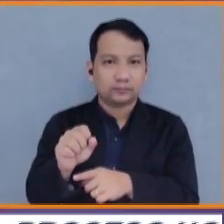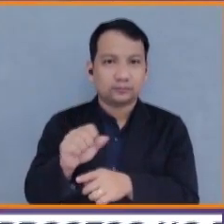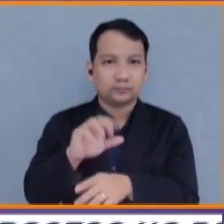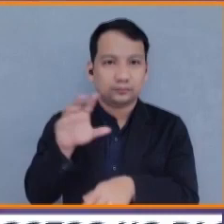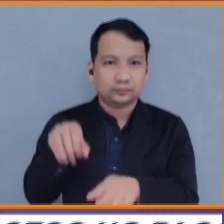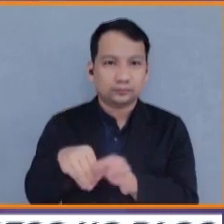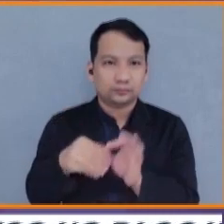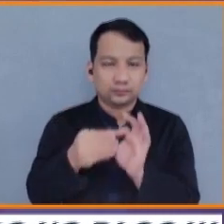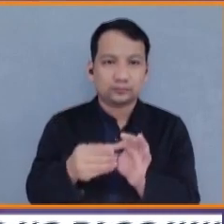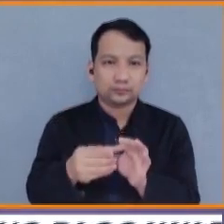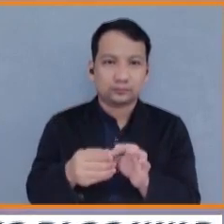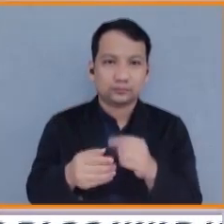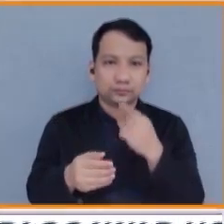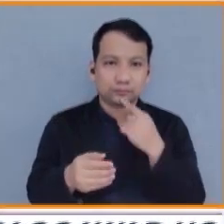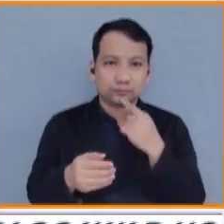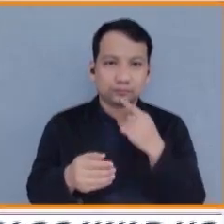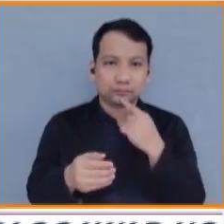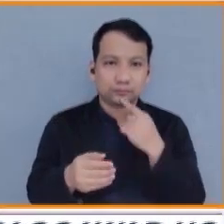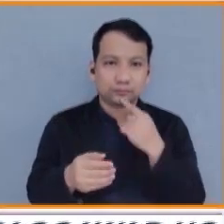Hello, Love, Again